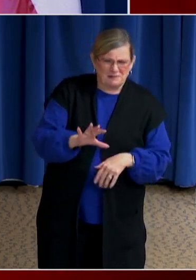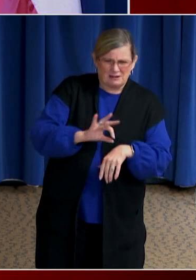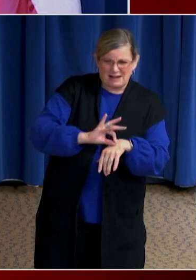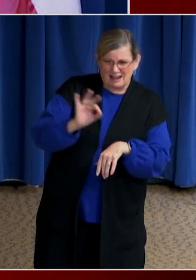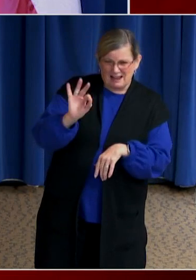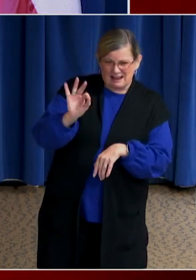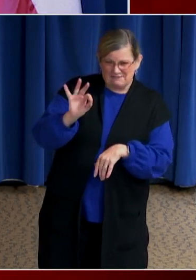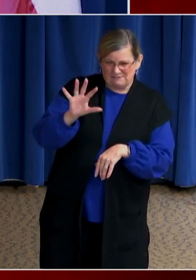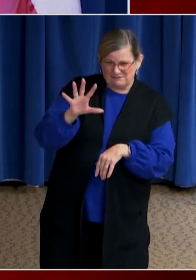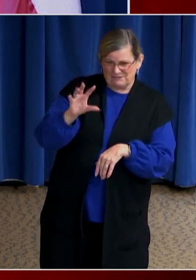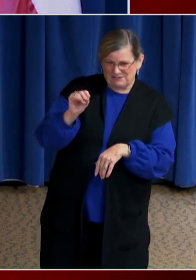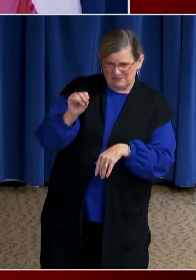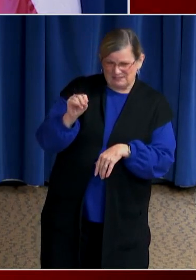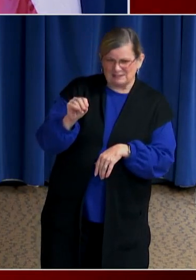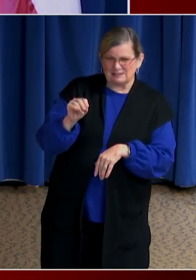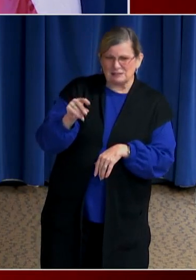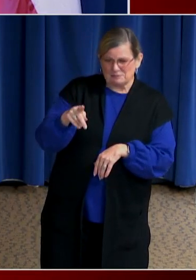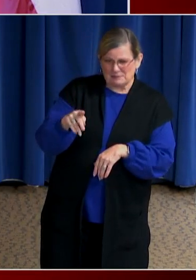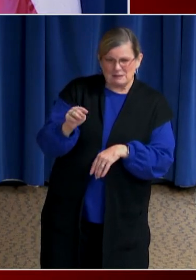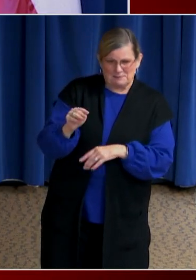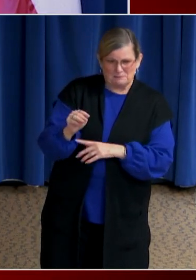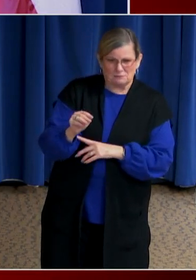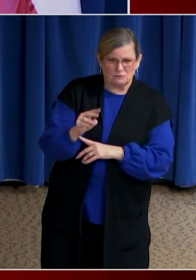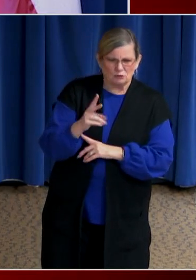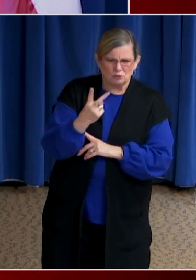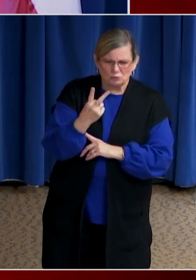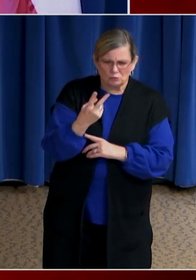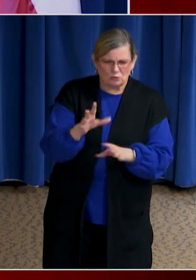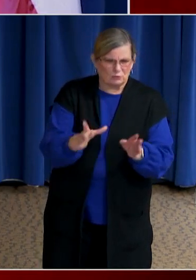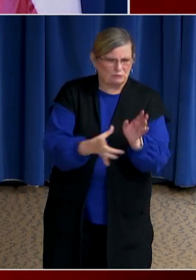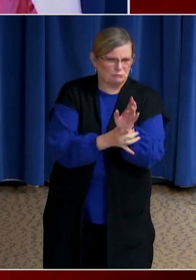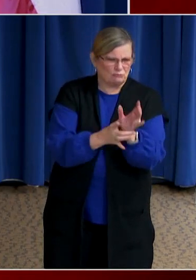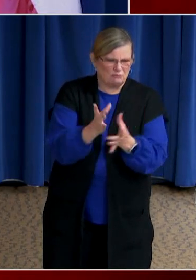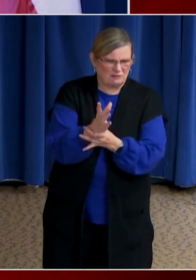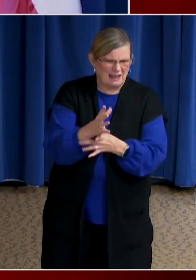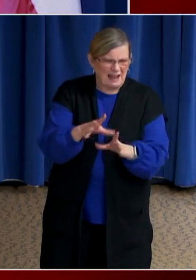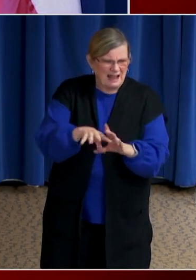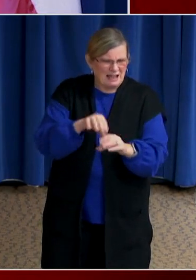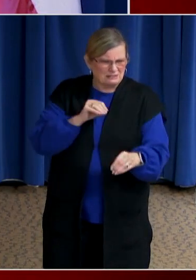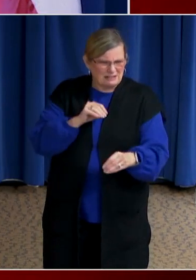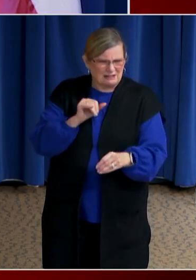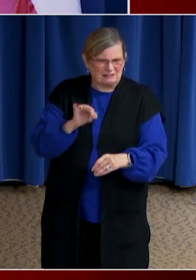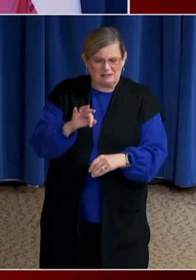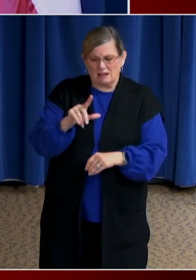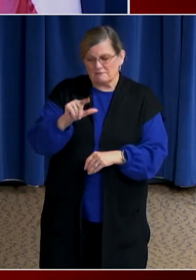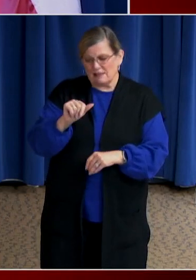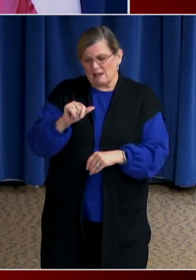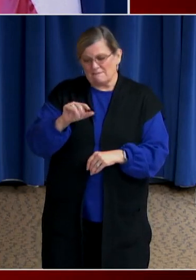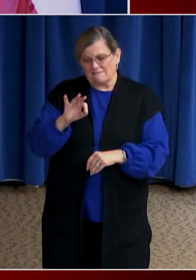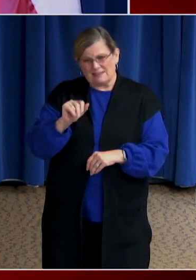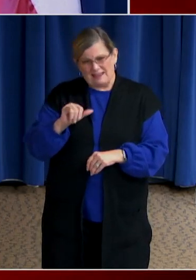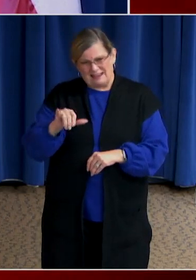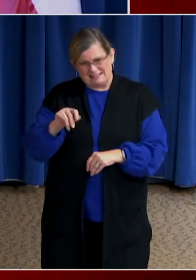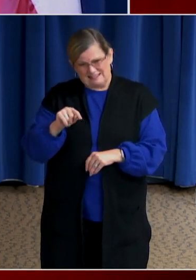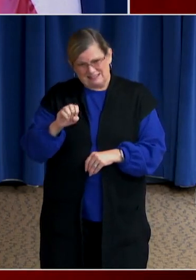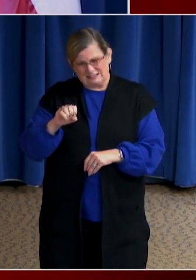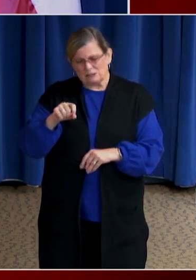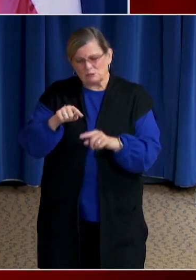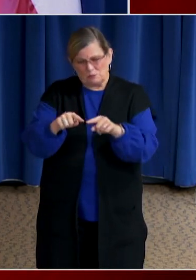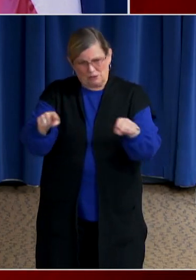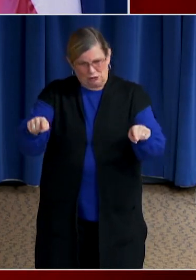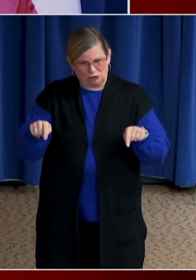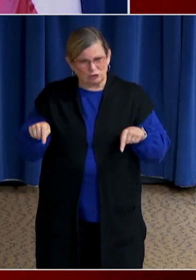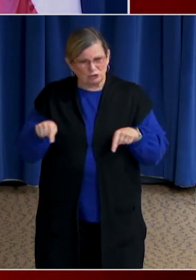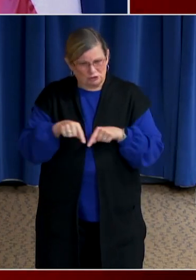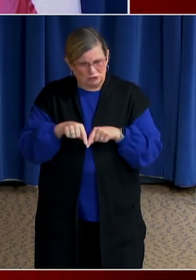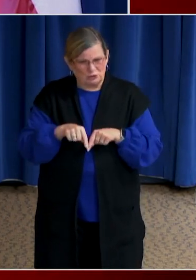arrests just outside of Lafayette Square. We had an assault with a dangerous weapon, a bat, and interfering with the police.